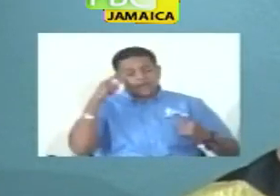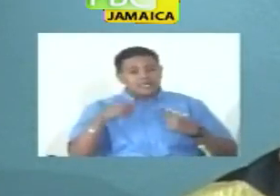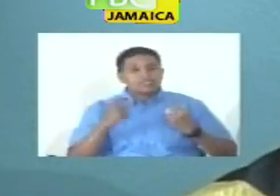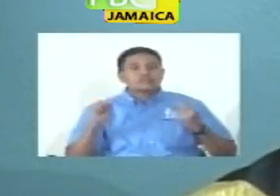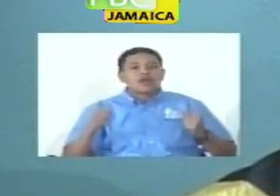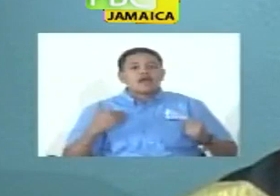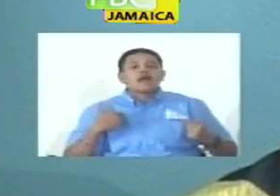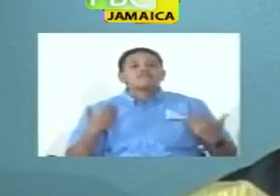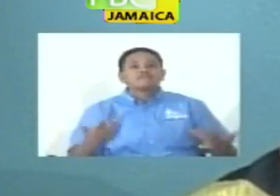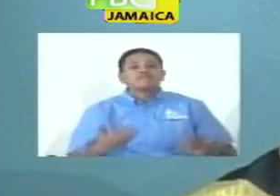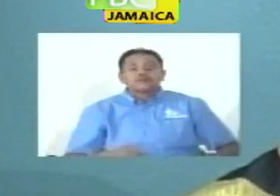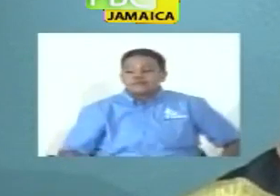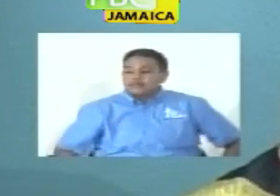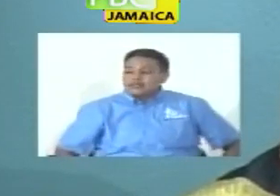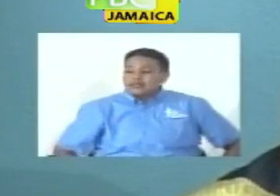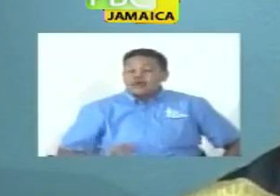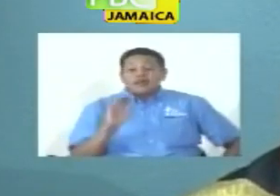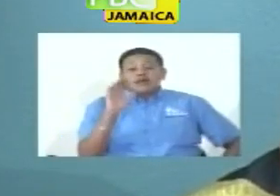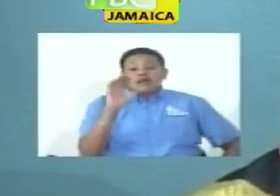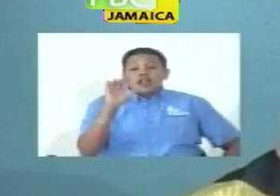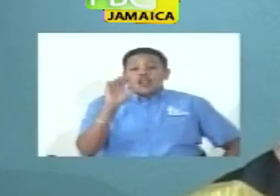Against? Madam Clerk?